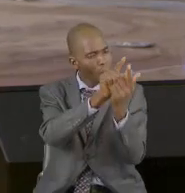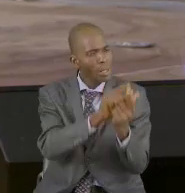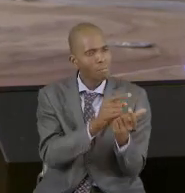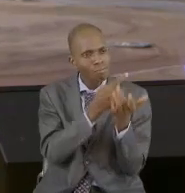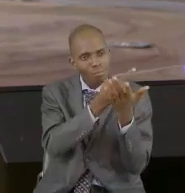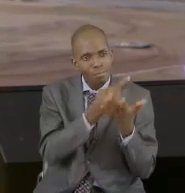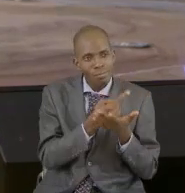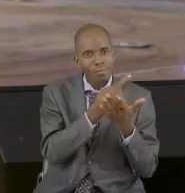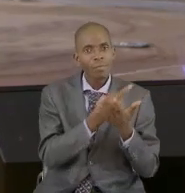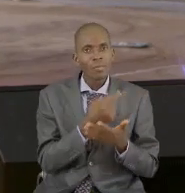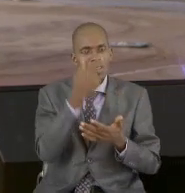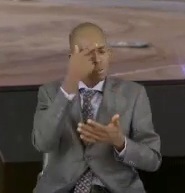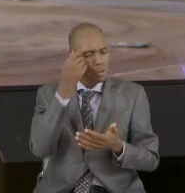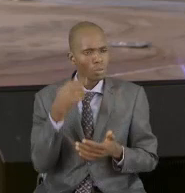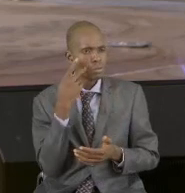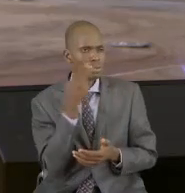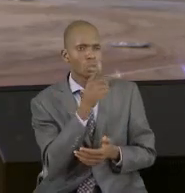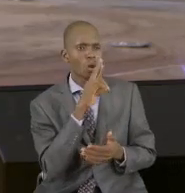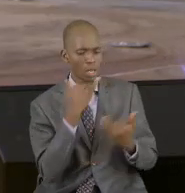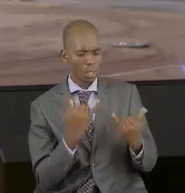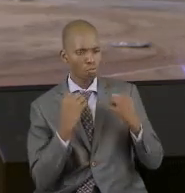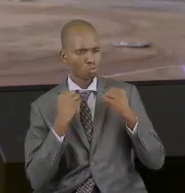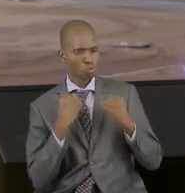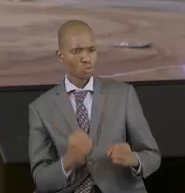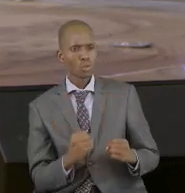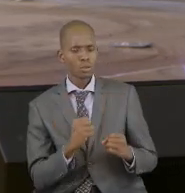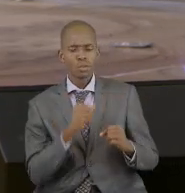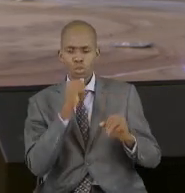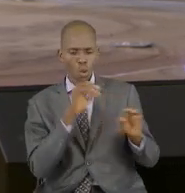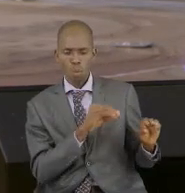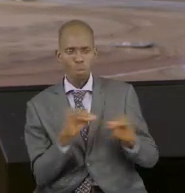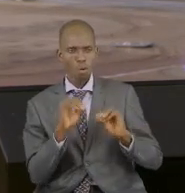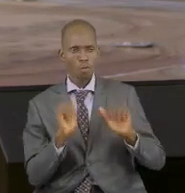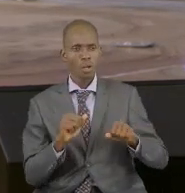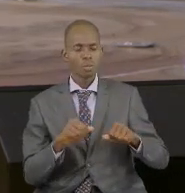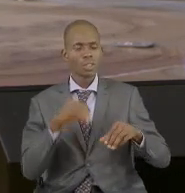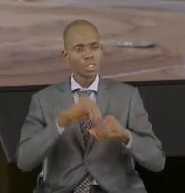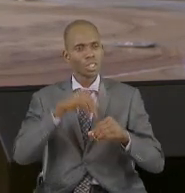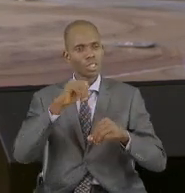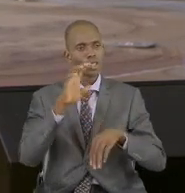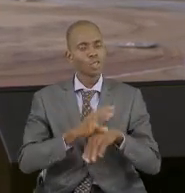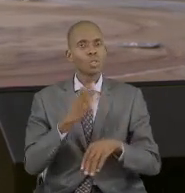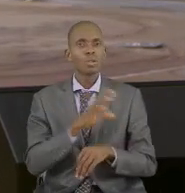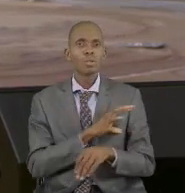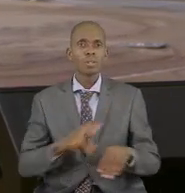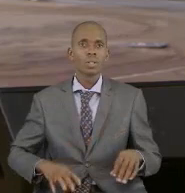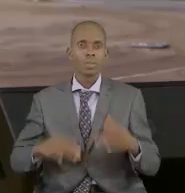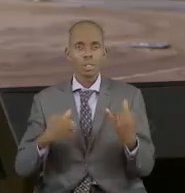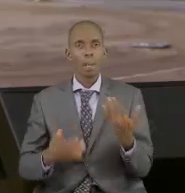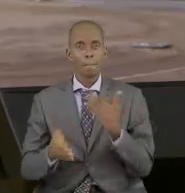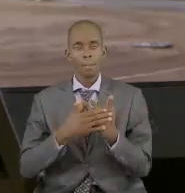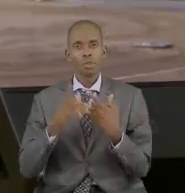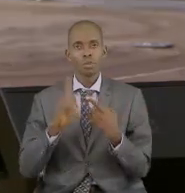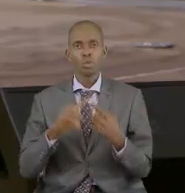because they are solid, steadfast, unshakable pillars in the church of Christ. Let's look at number